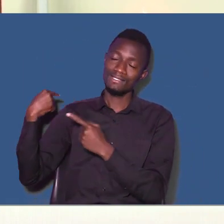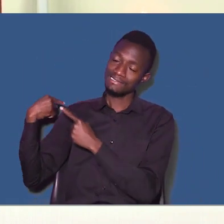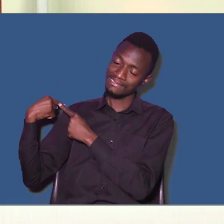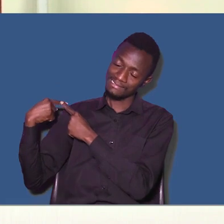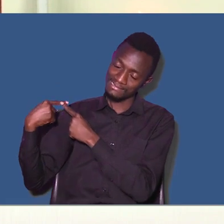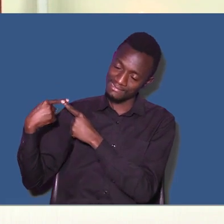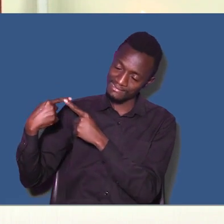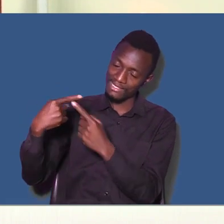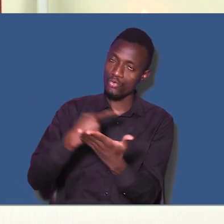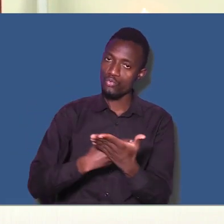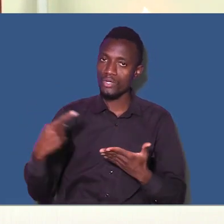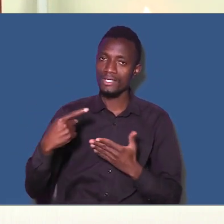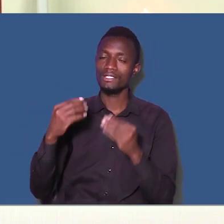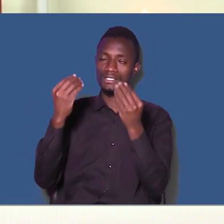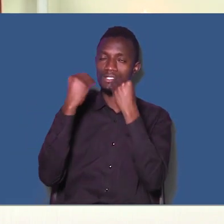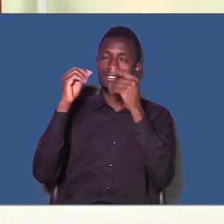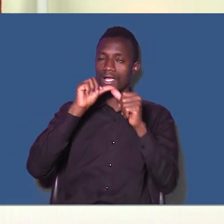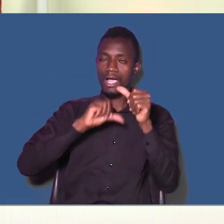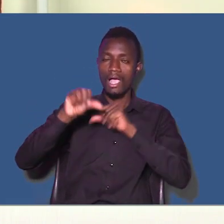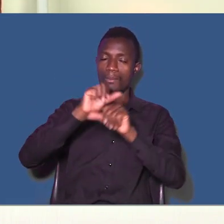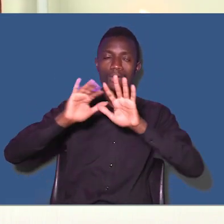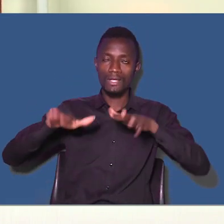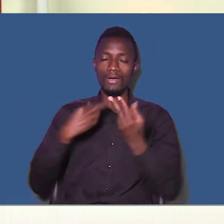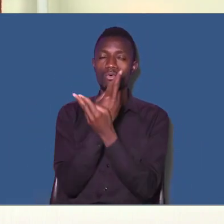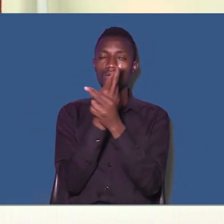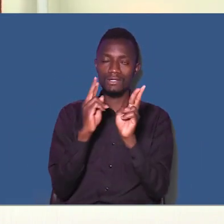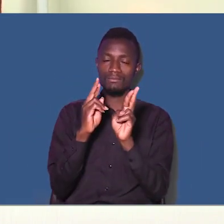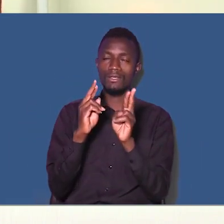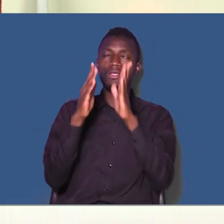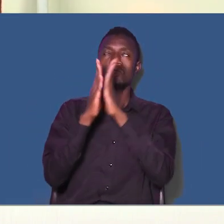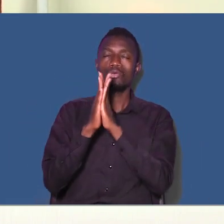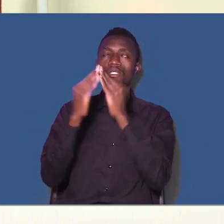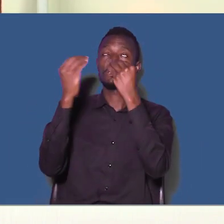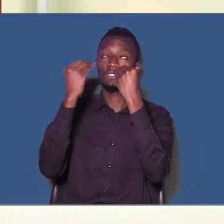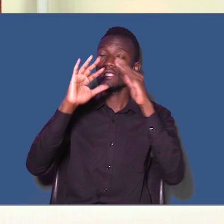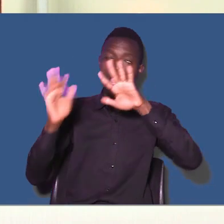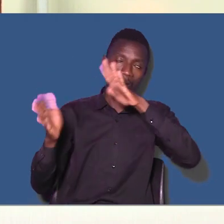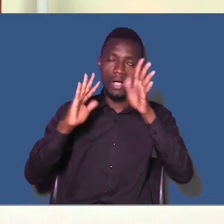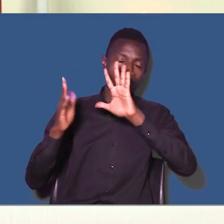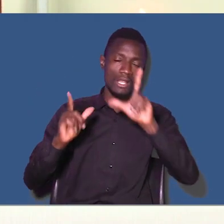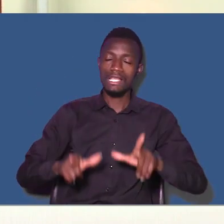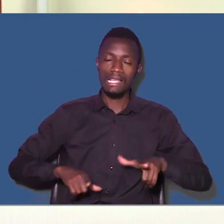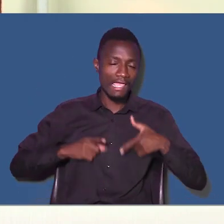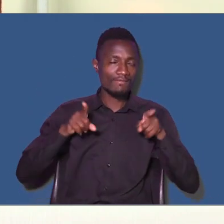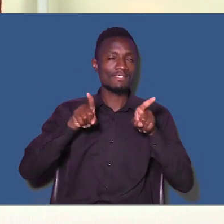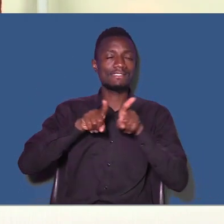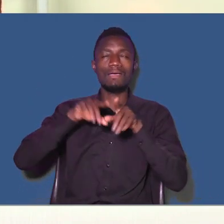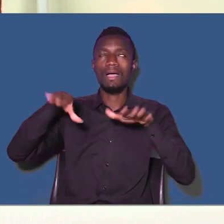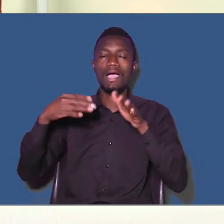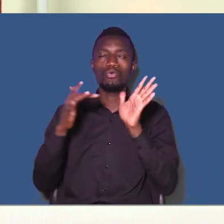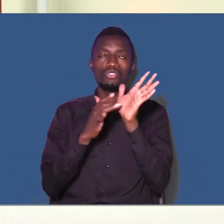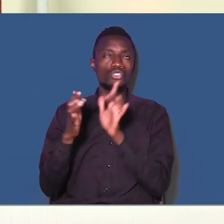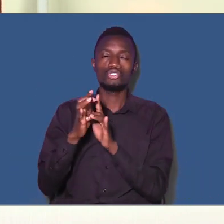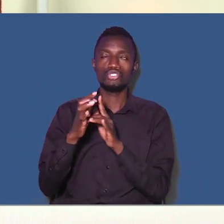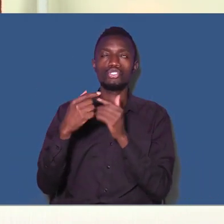life. We pray that you will grant us, by your grace, the desire to live such a life as provided by your Son, Jesus Christ, who redeemed